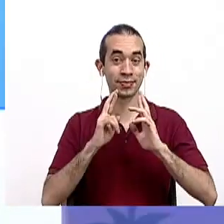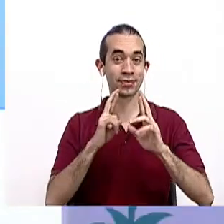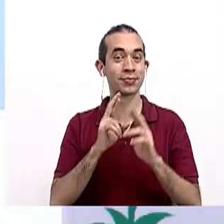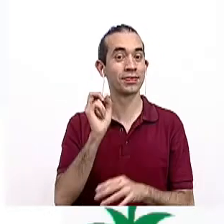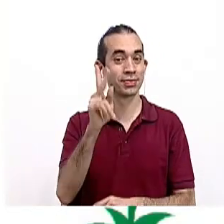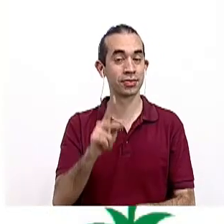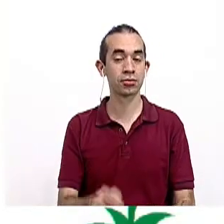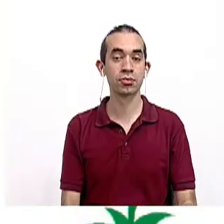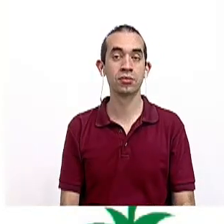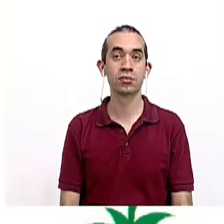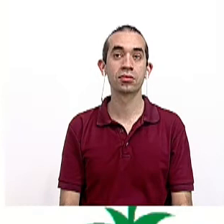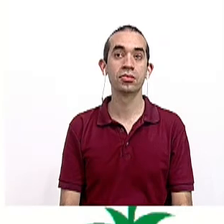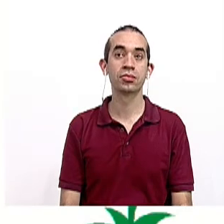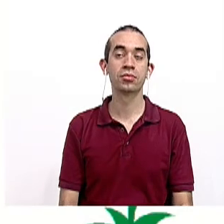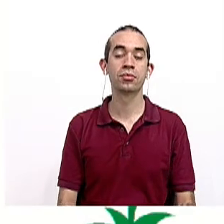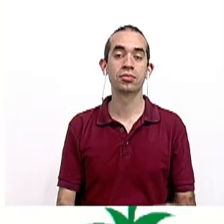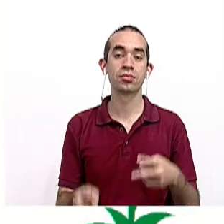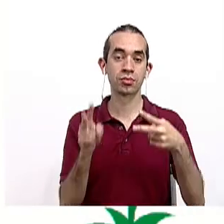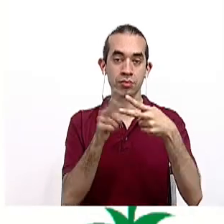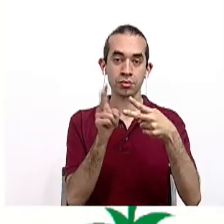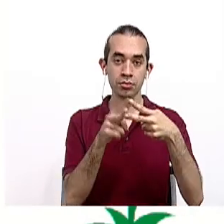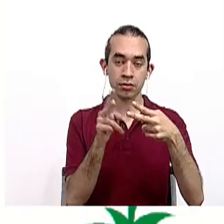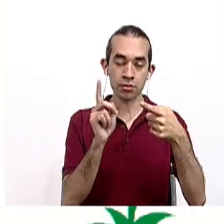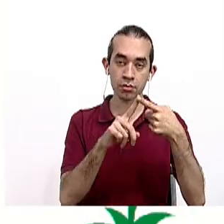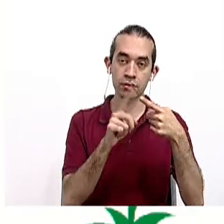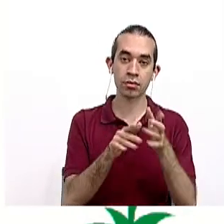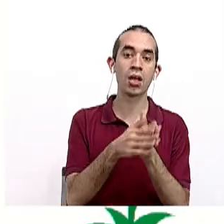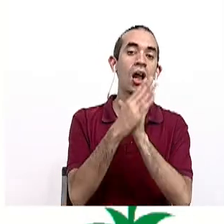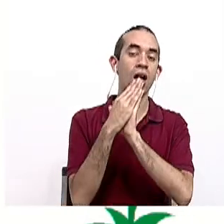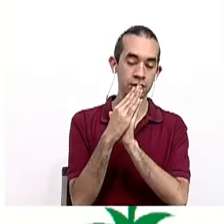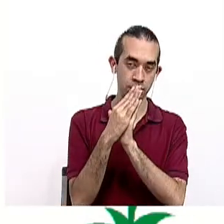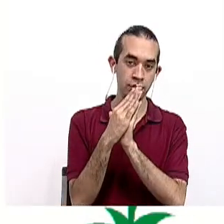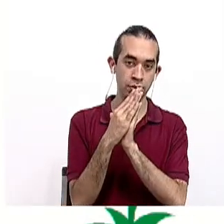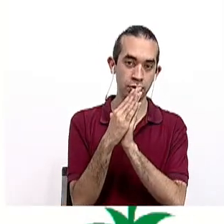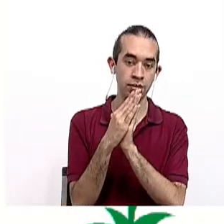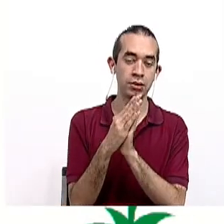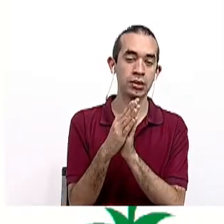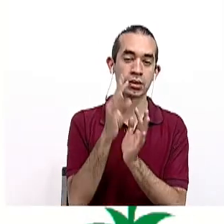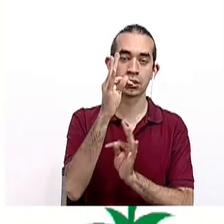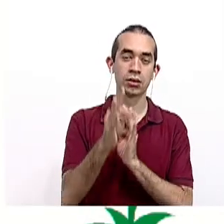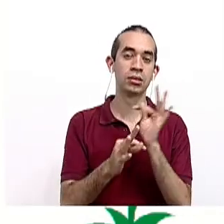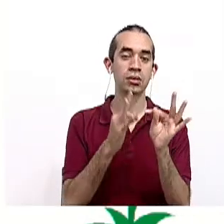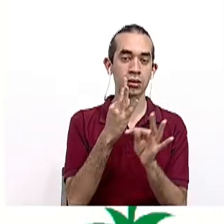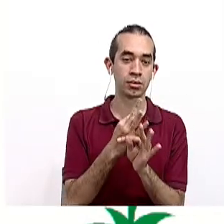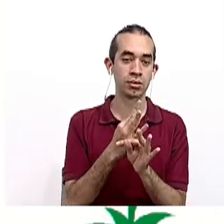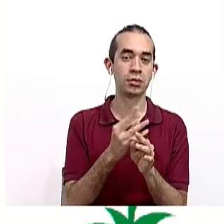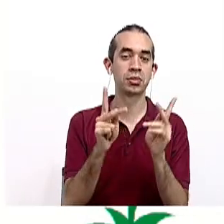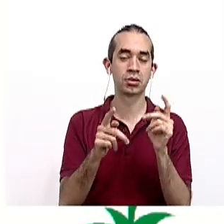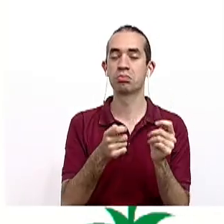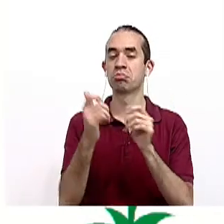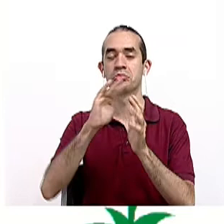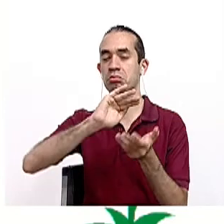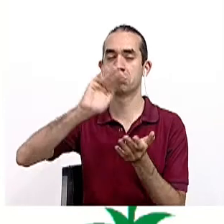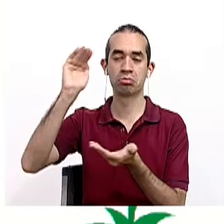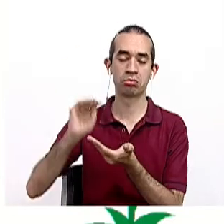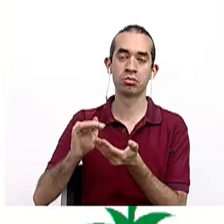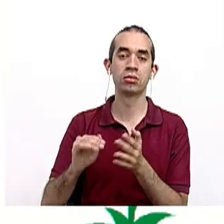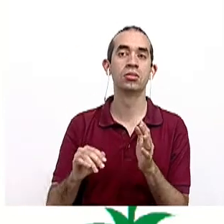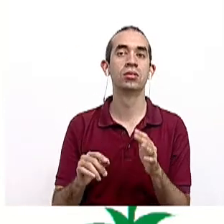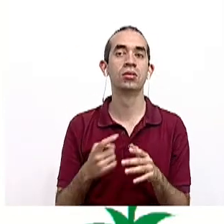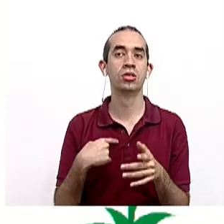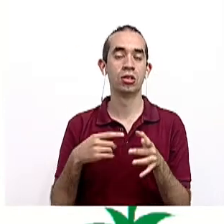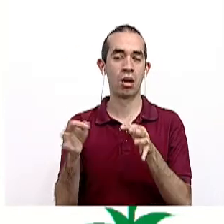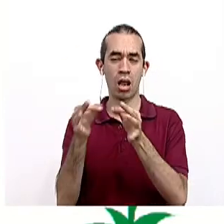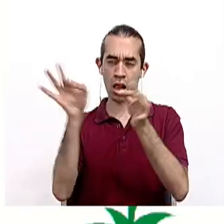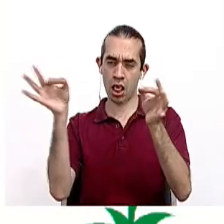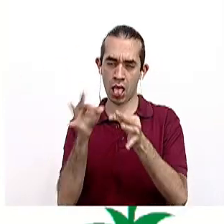I have here the first two questions. What type of sandwiches should people avoid? What did they say? I have a quite long answer,